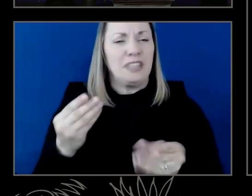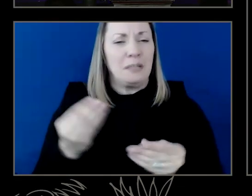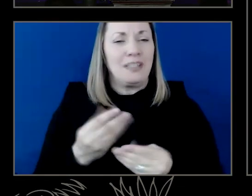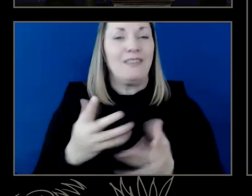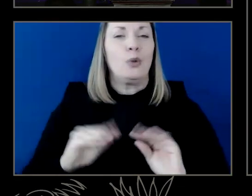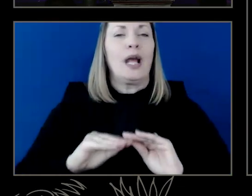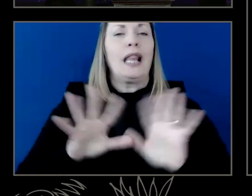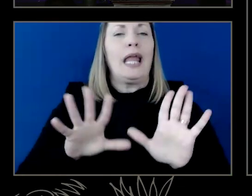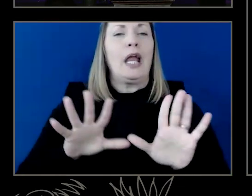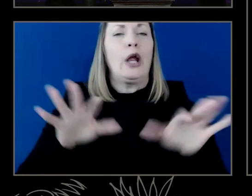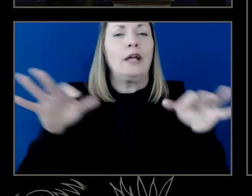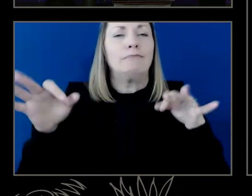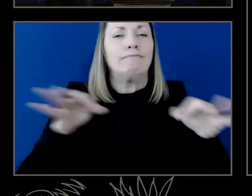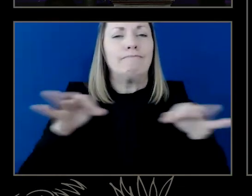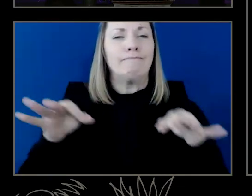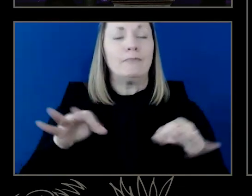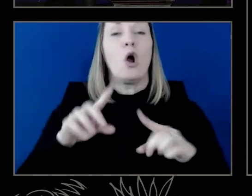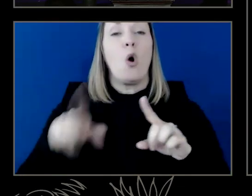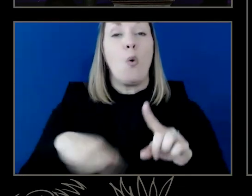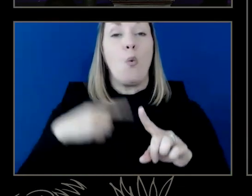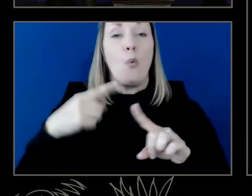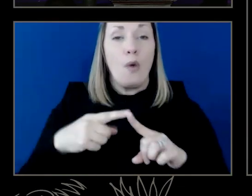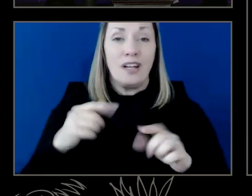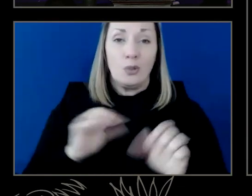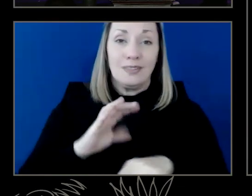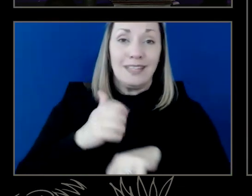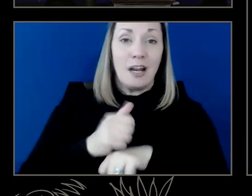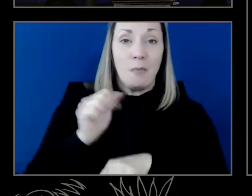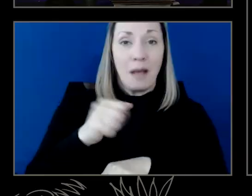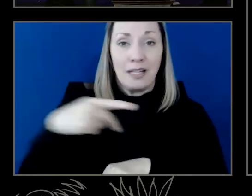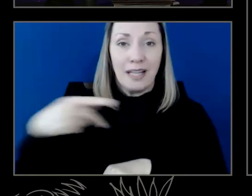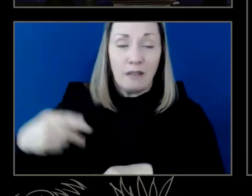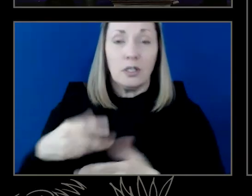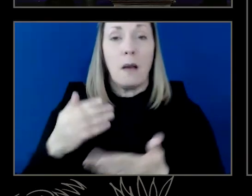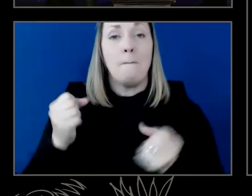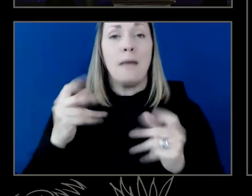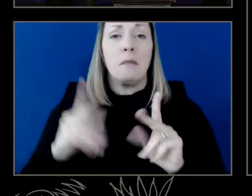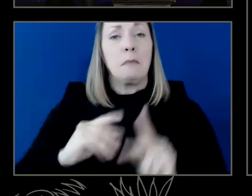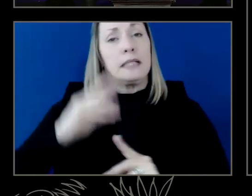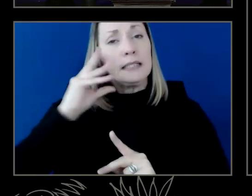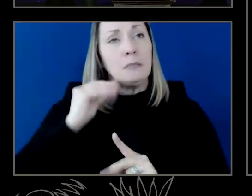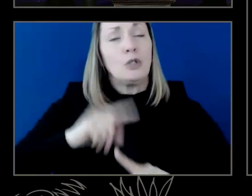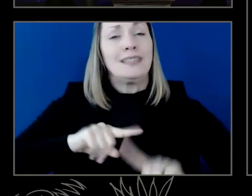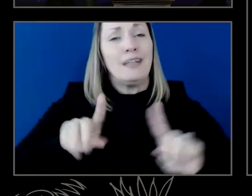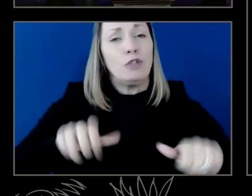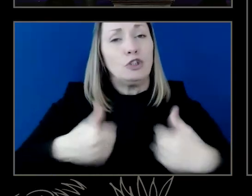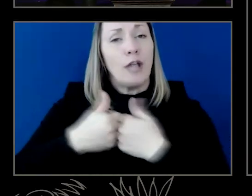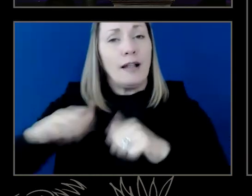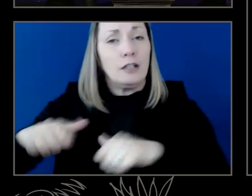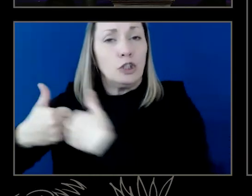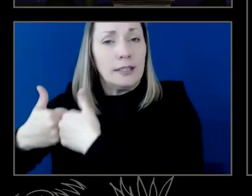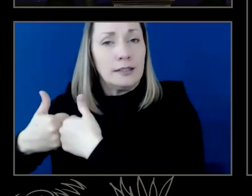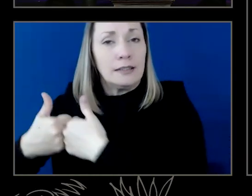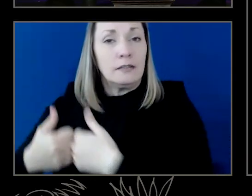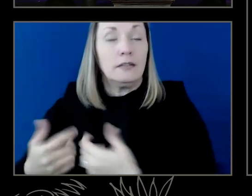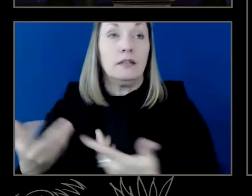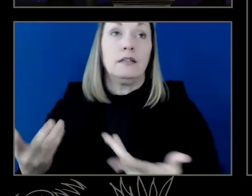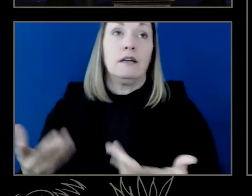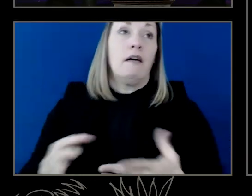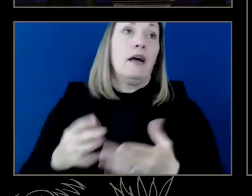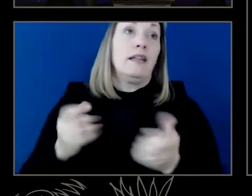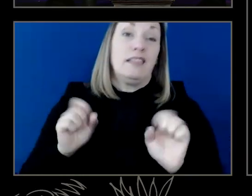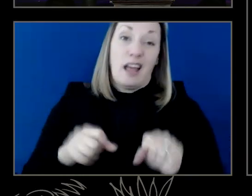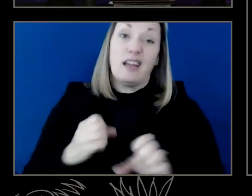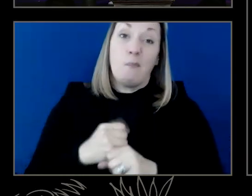picture. When we scale application, many of us encounter different challenges that can make the process